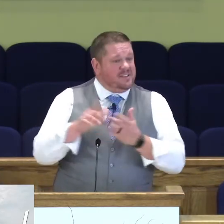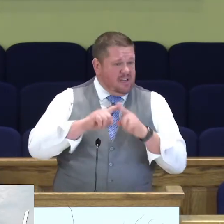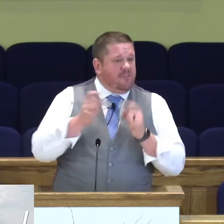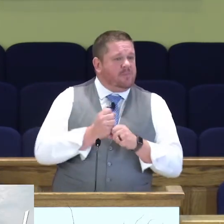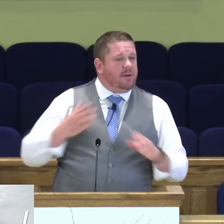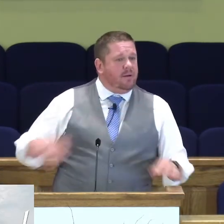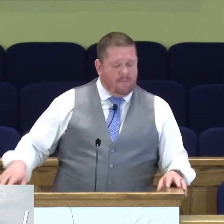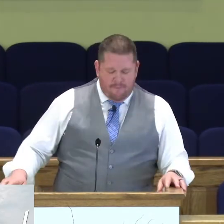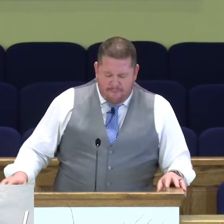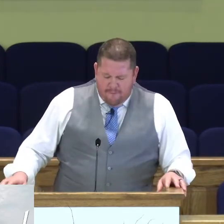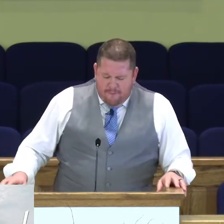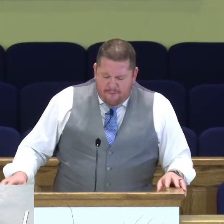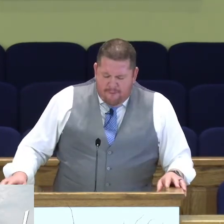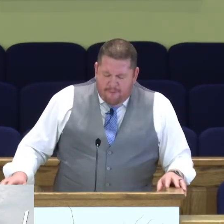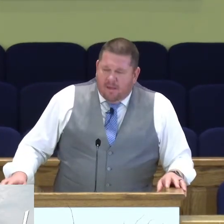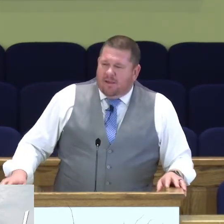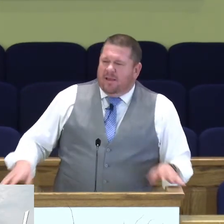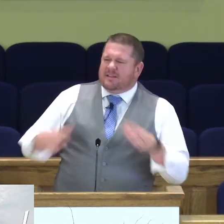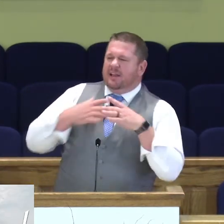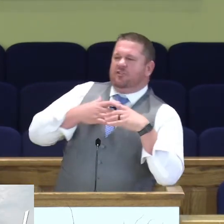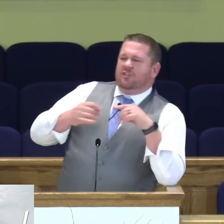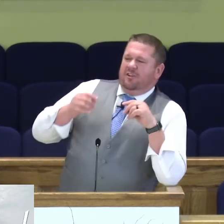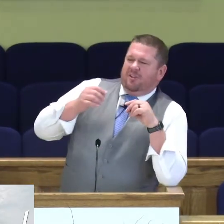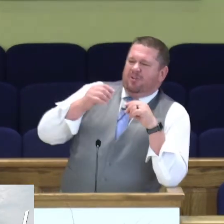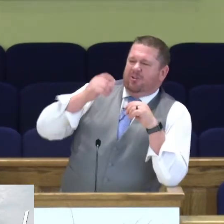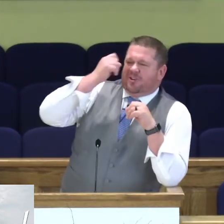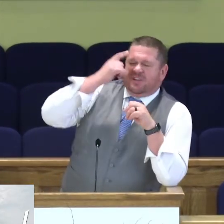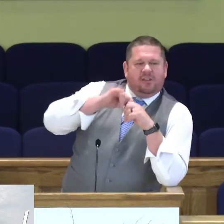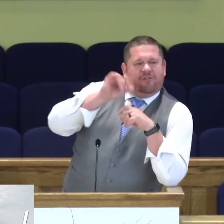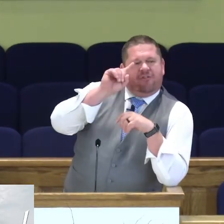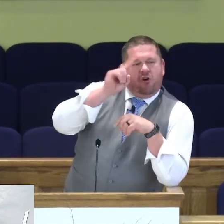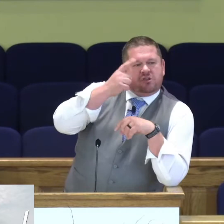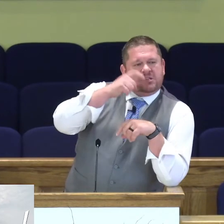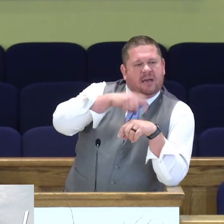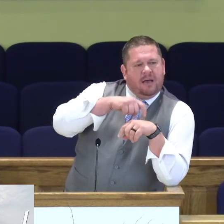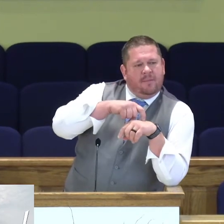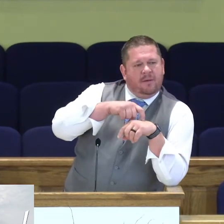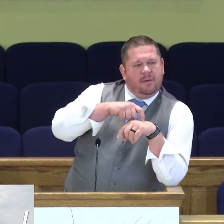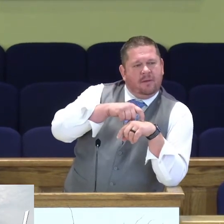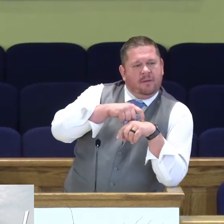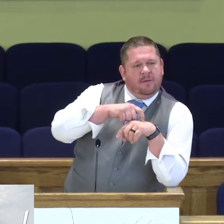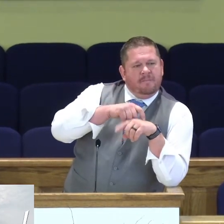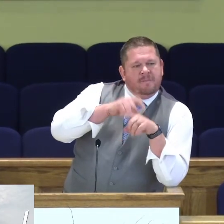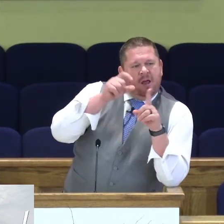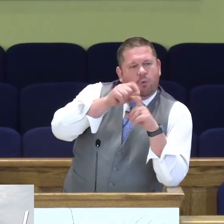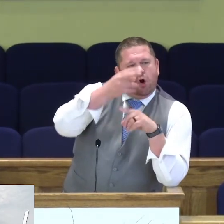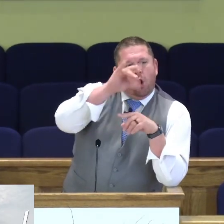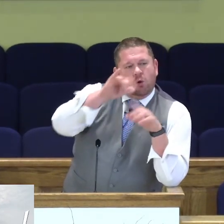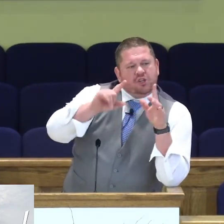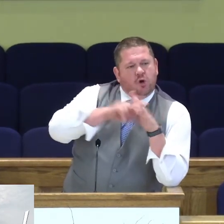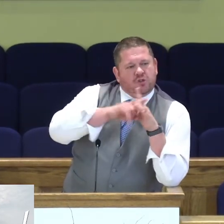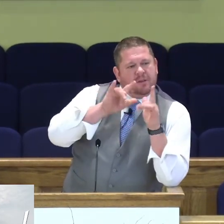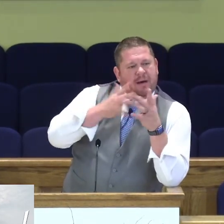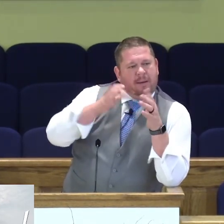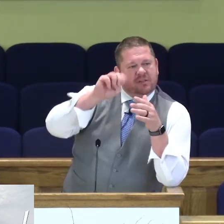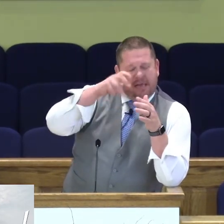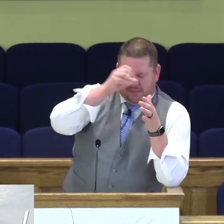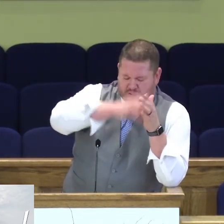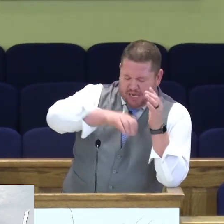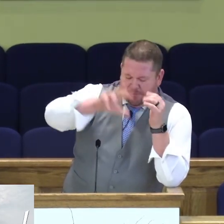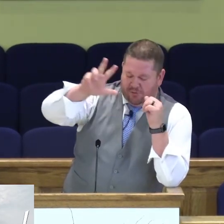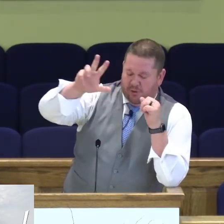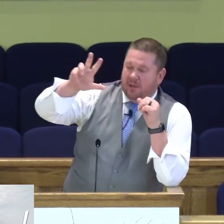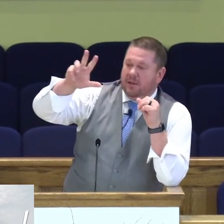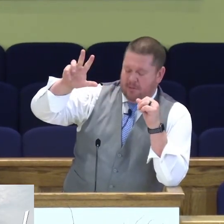Holiness is a difference maker. Isn't it interesting? Do you understand that the first time the word holy shows up in the Bible is in